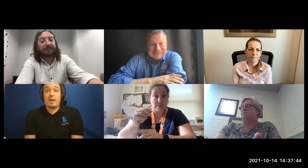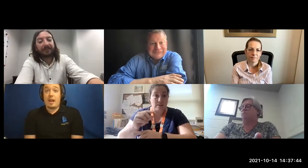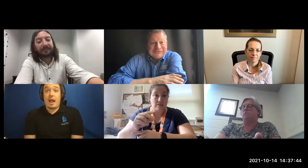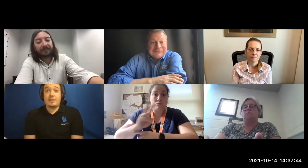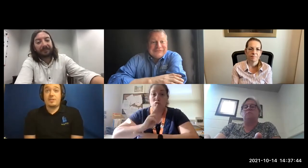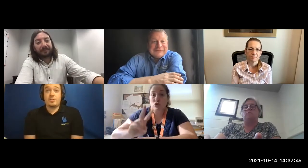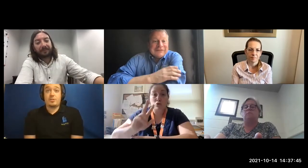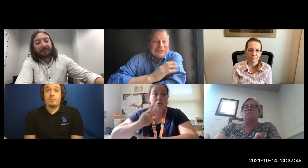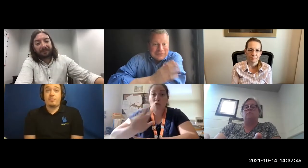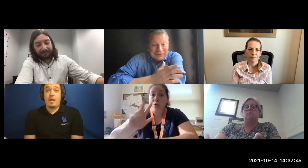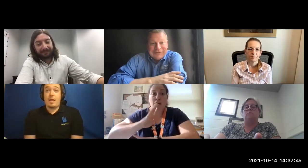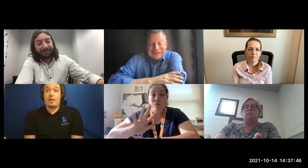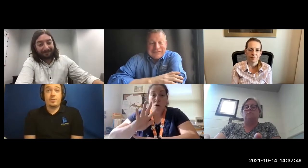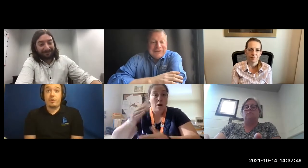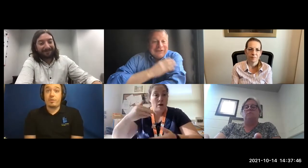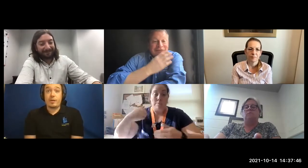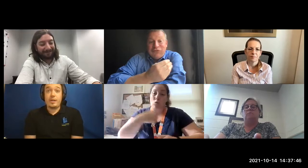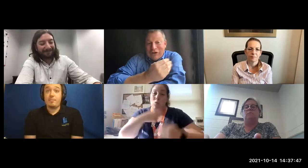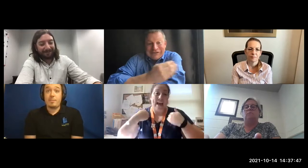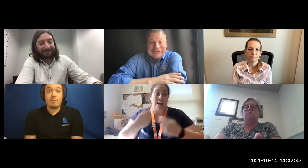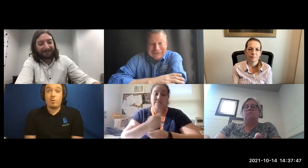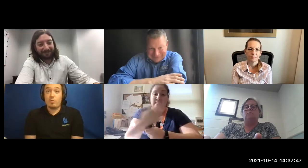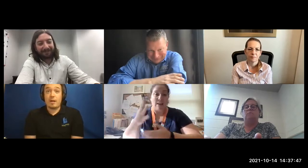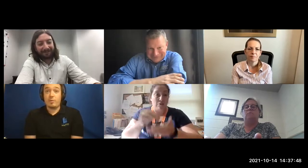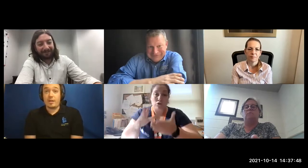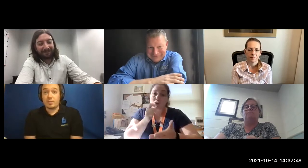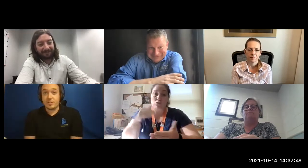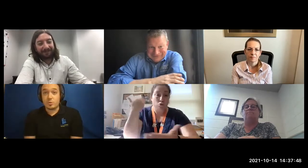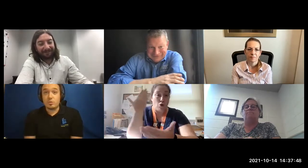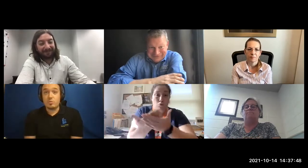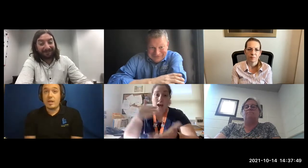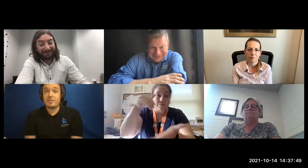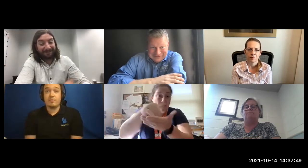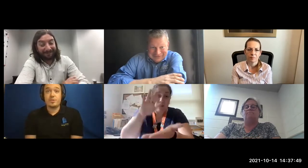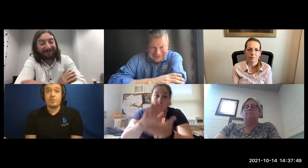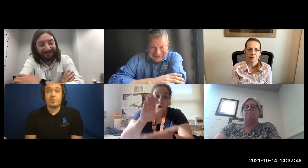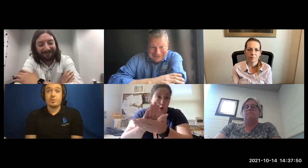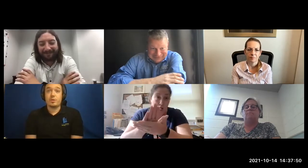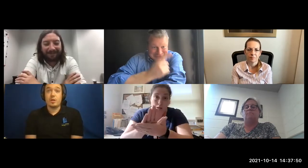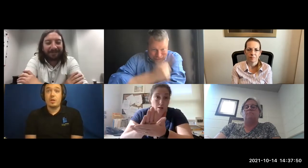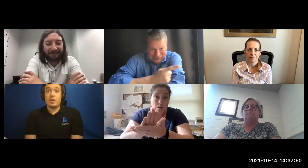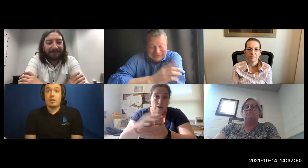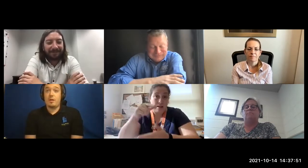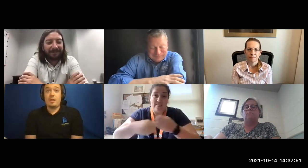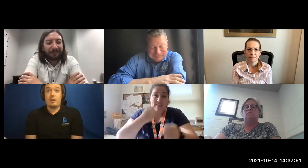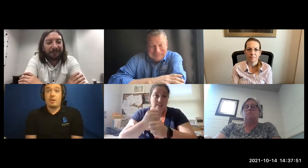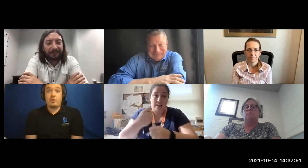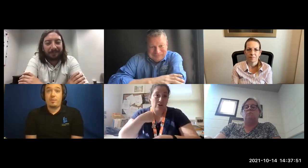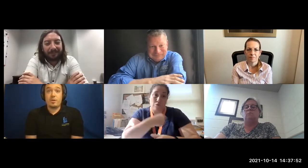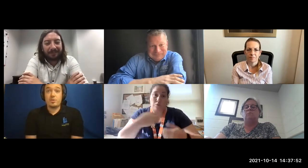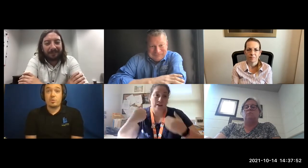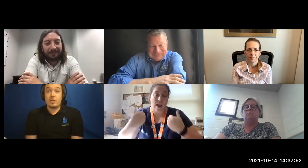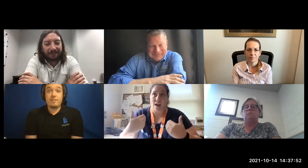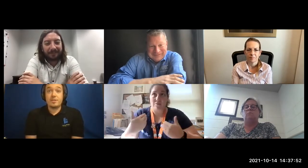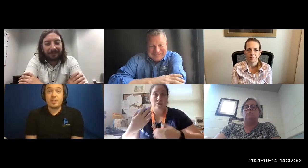they have access at 2 or 3, maybe 4 or 5 when they got to school? We have several students who come in